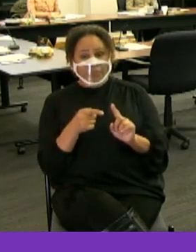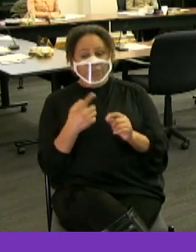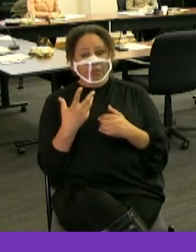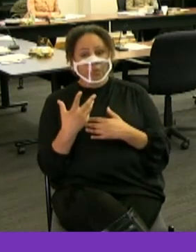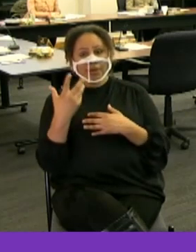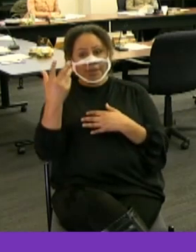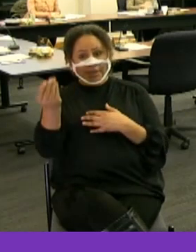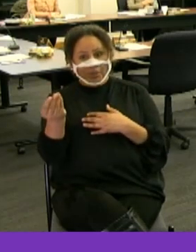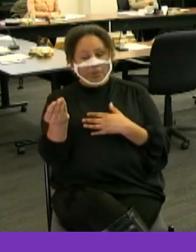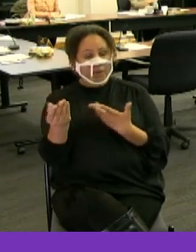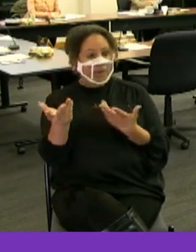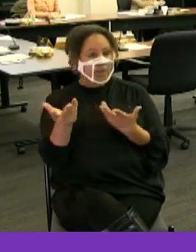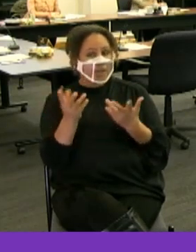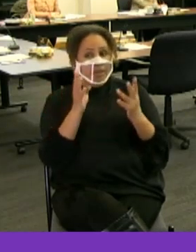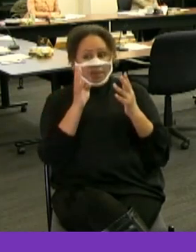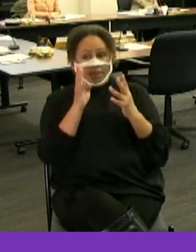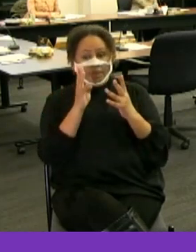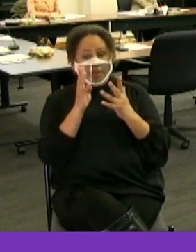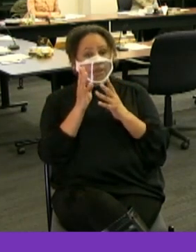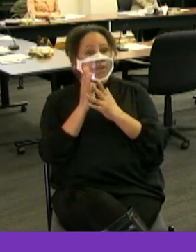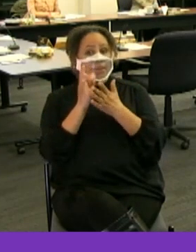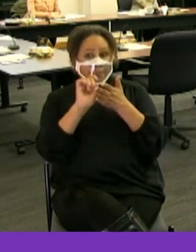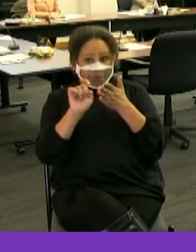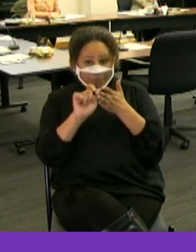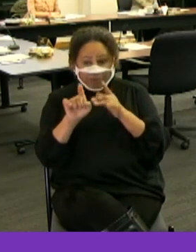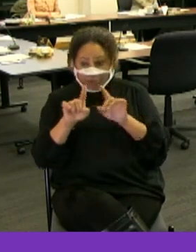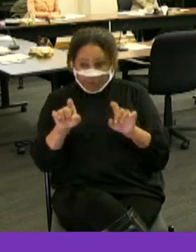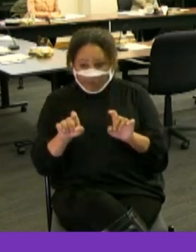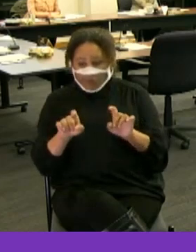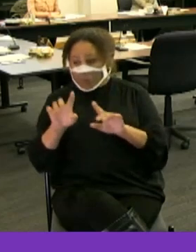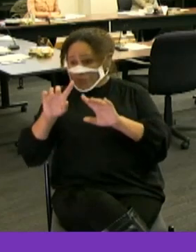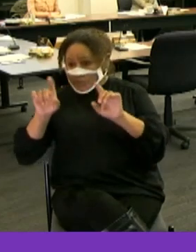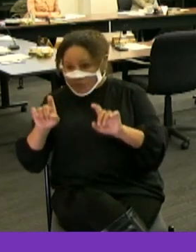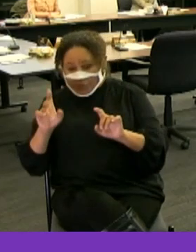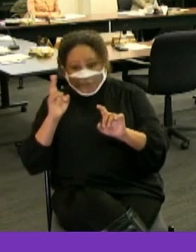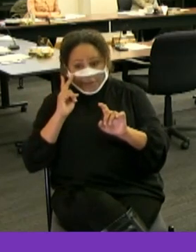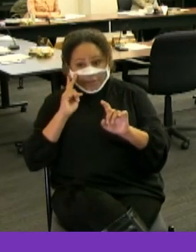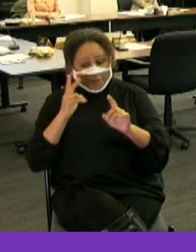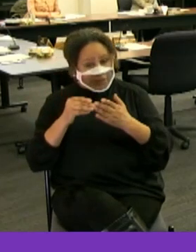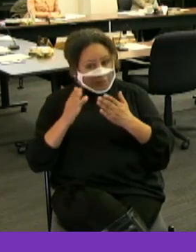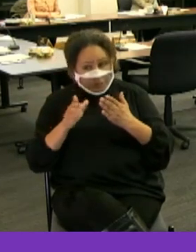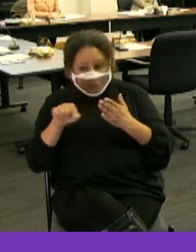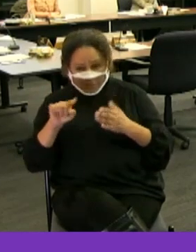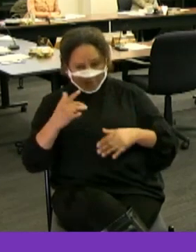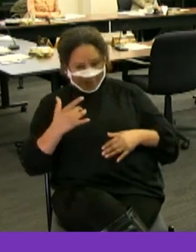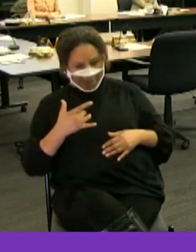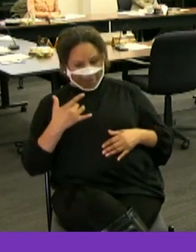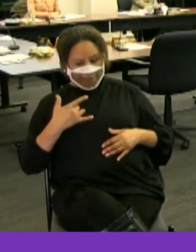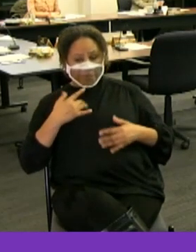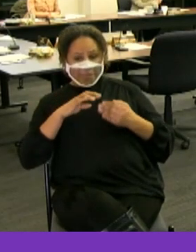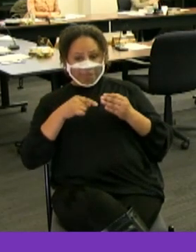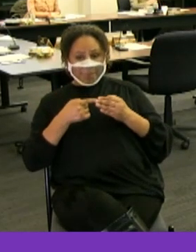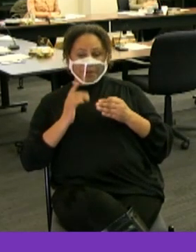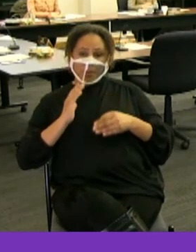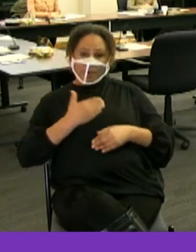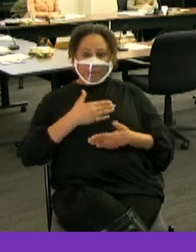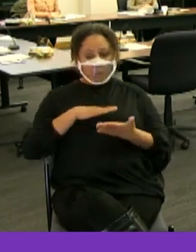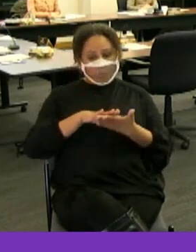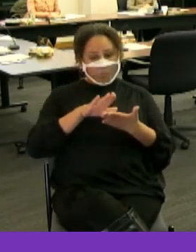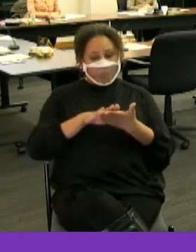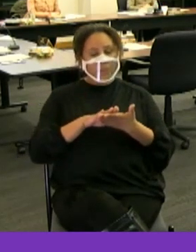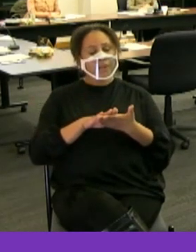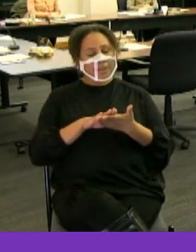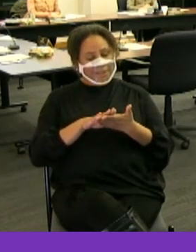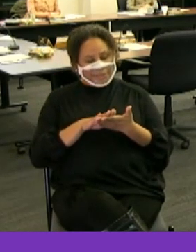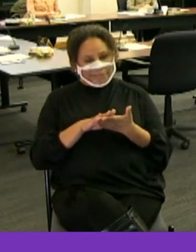go out there, put together that survey to see how your students feel about our students feel about our school. You